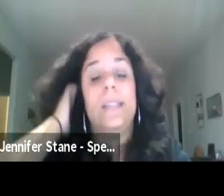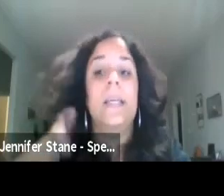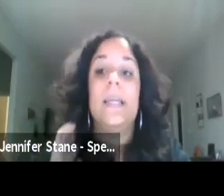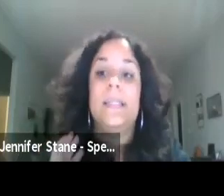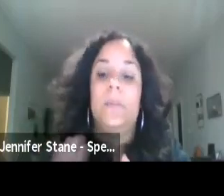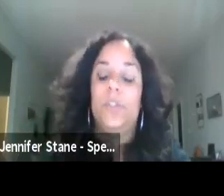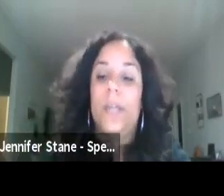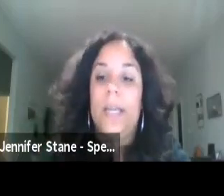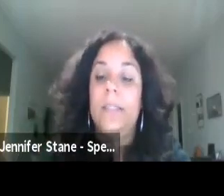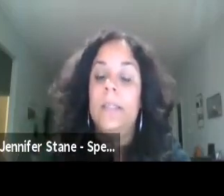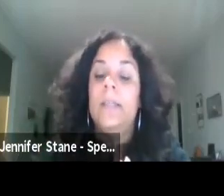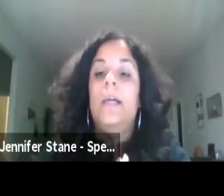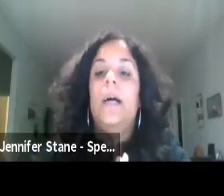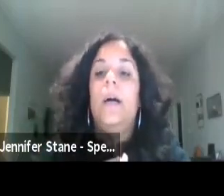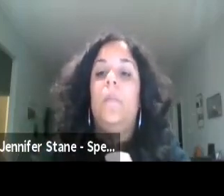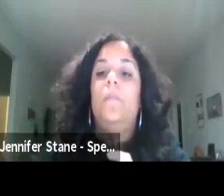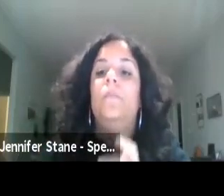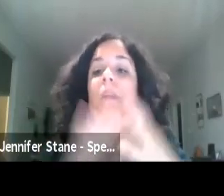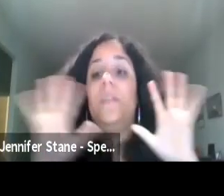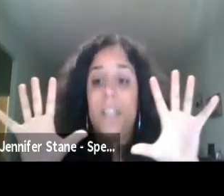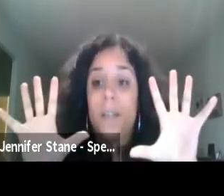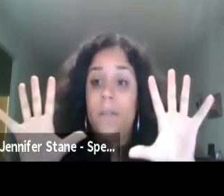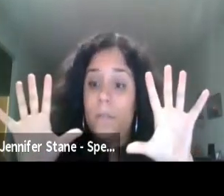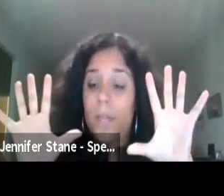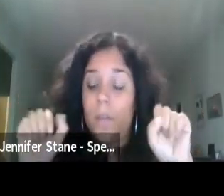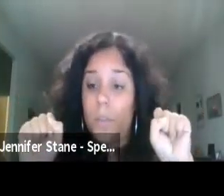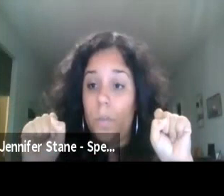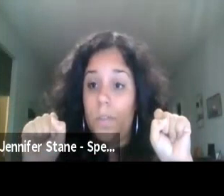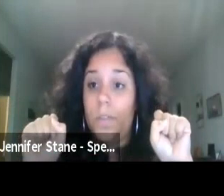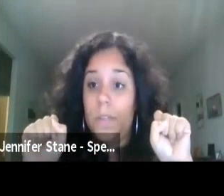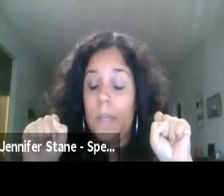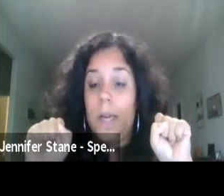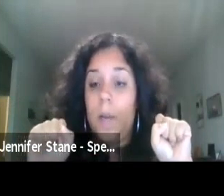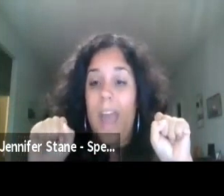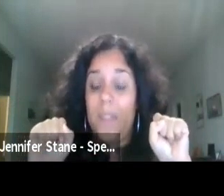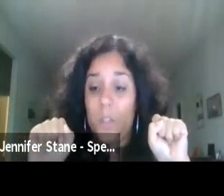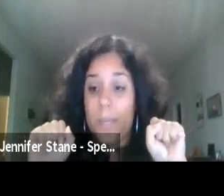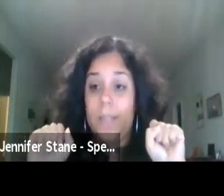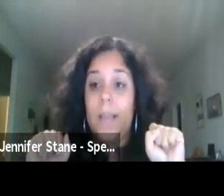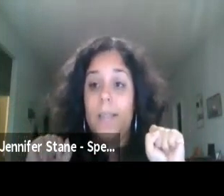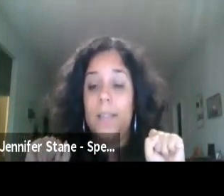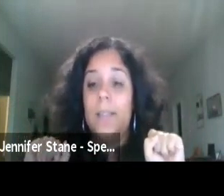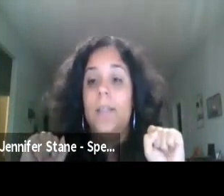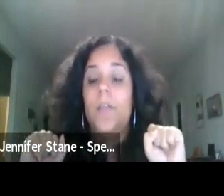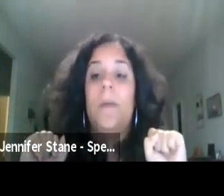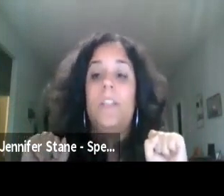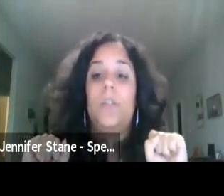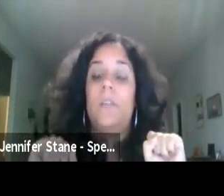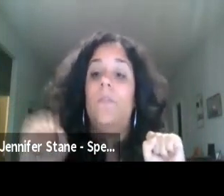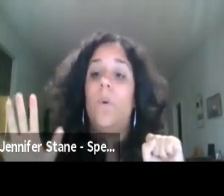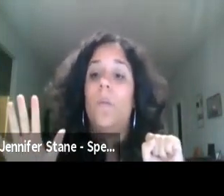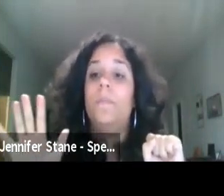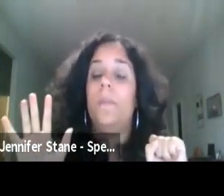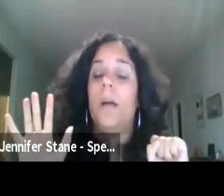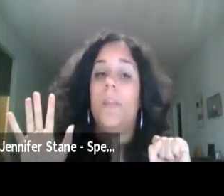you guys can sign up to train, limit of 10 individuals at this training site. There's a back to